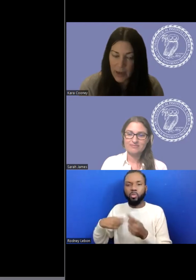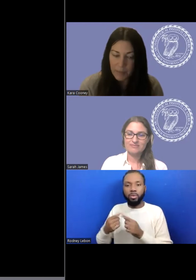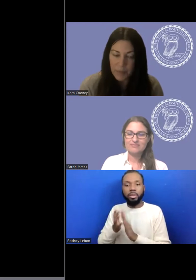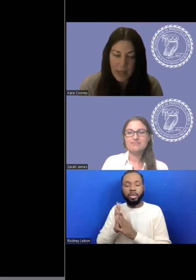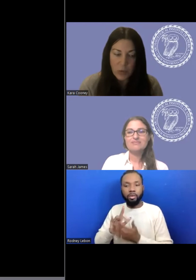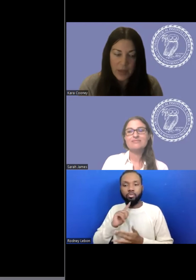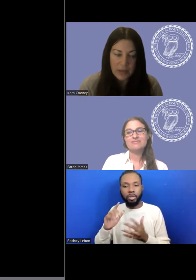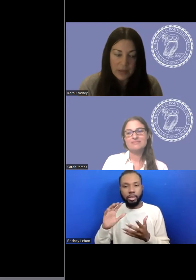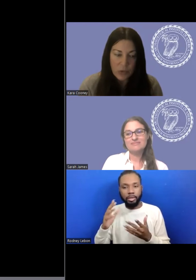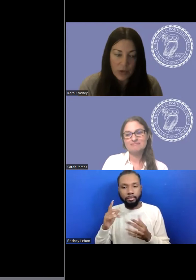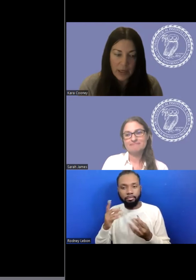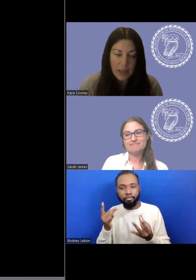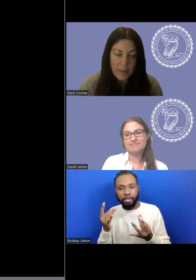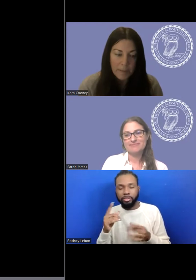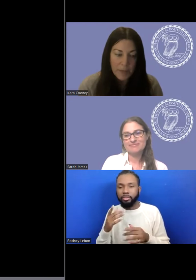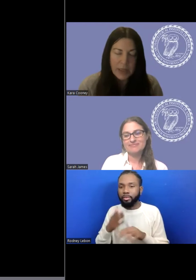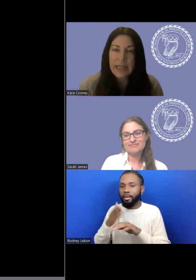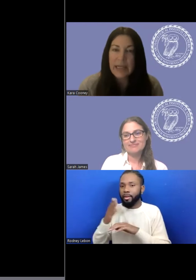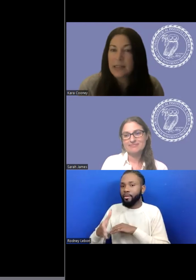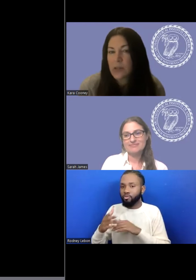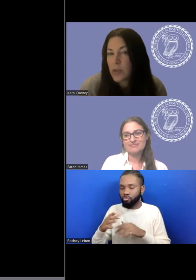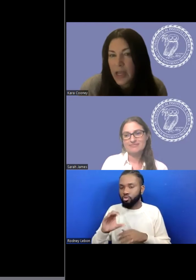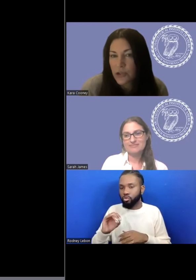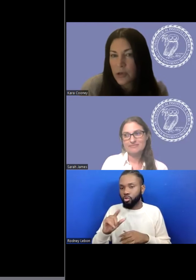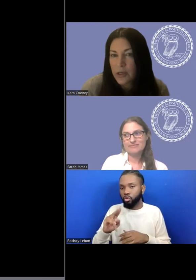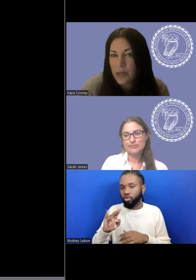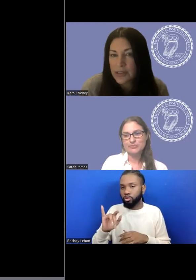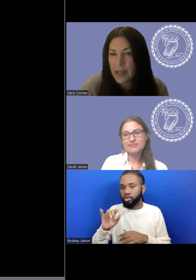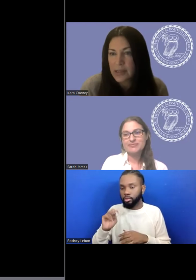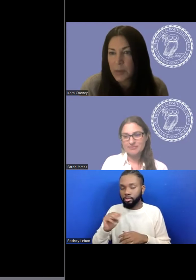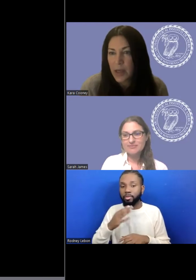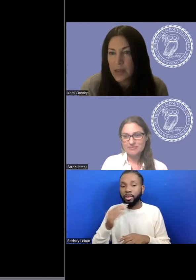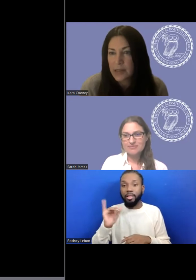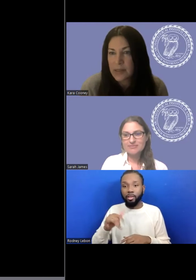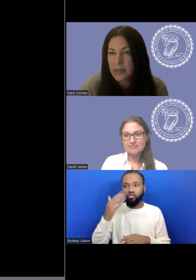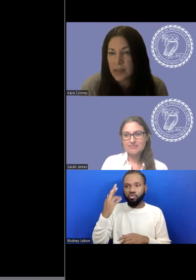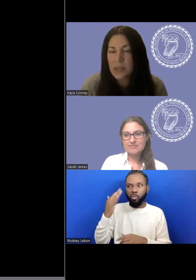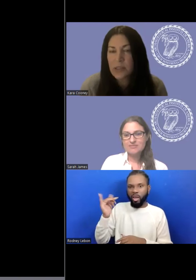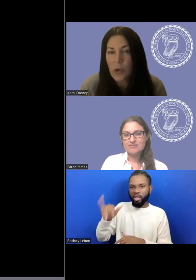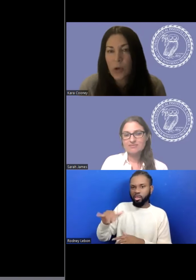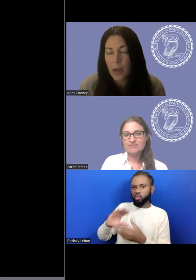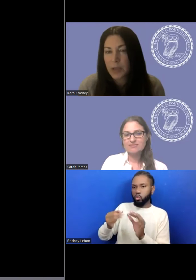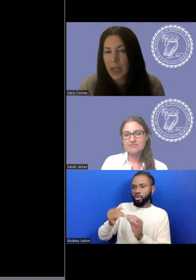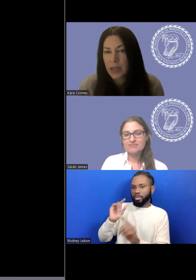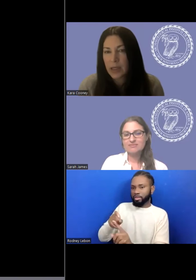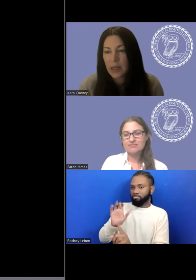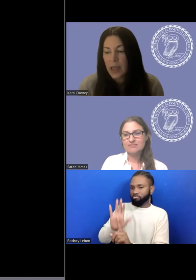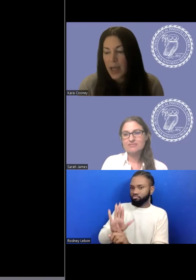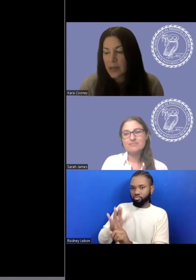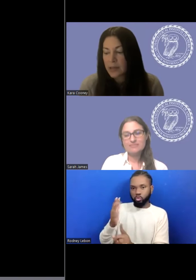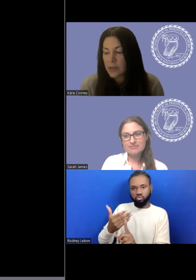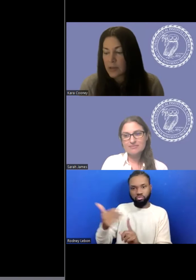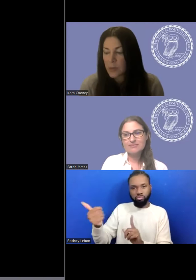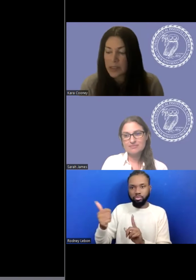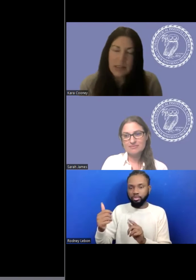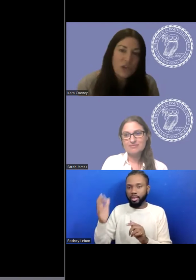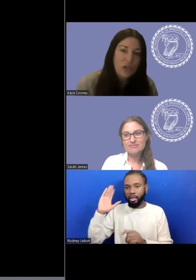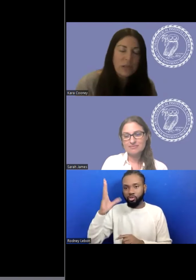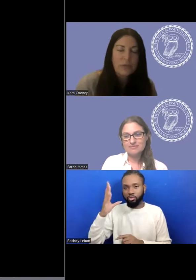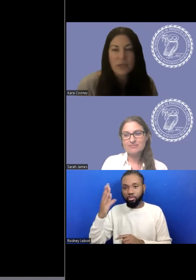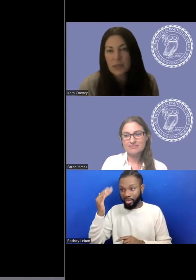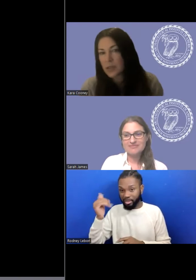post-colonially. And that's why that story needs its own lecture, in a sense, because it's so complicated and deals with